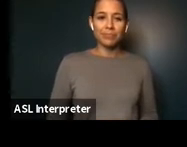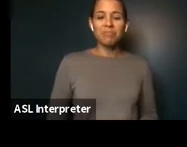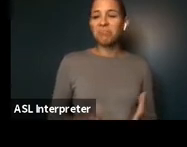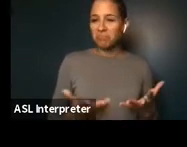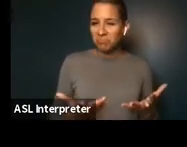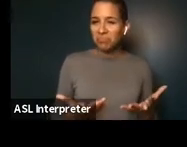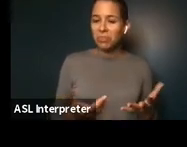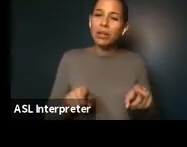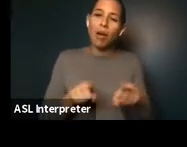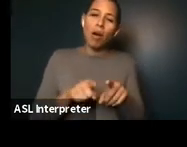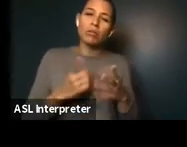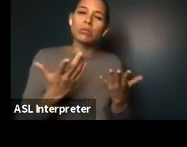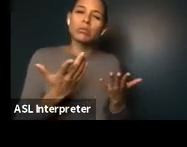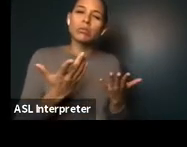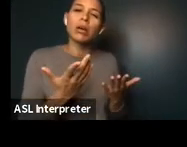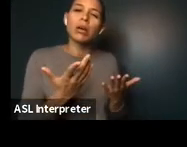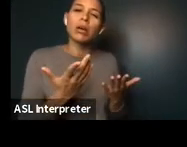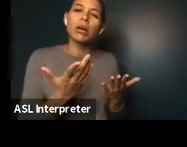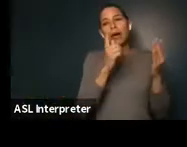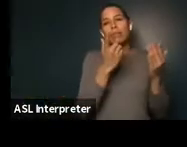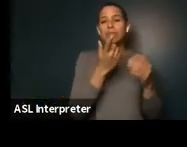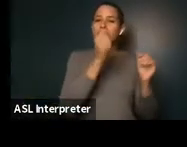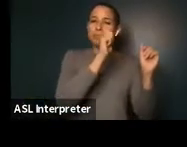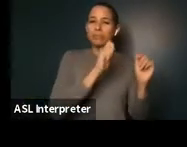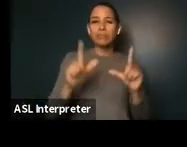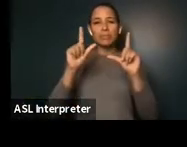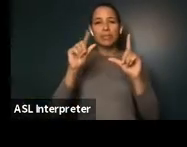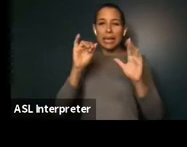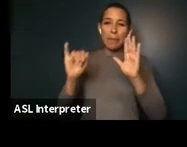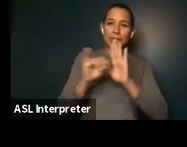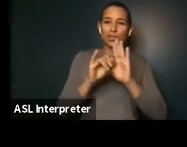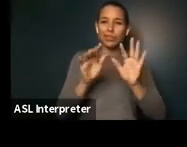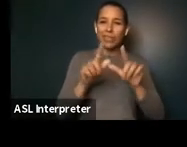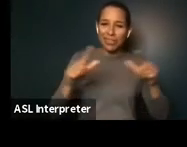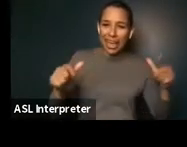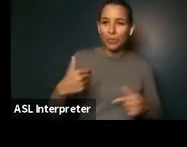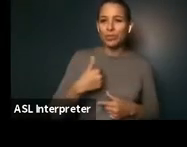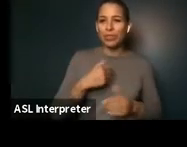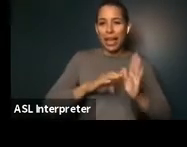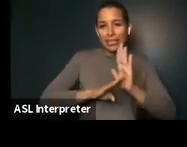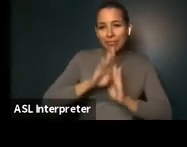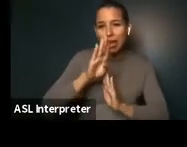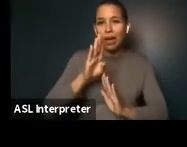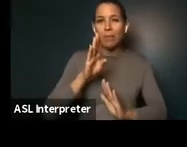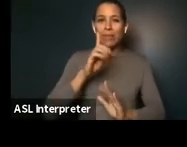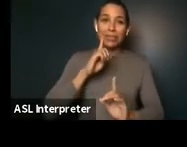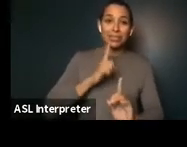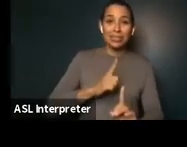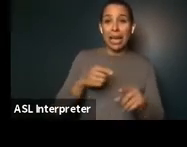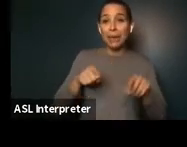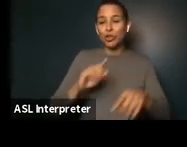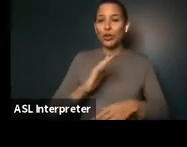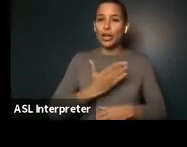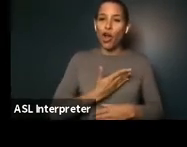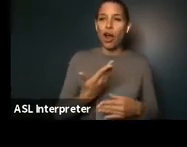language that I've developed at this point, um, during our multiple pandemics.